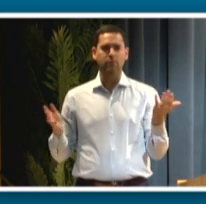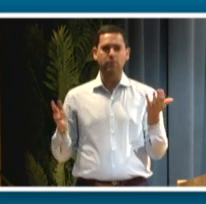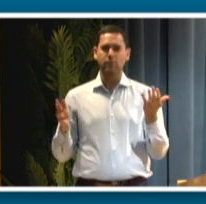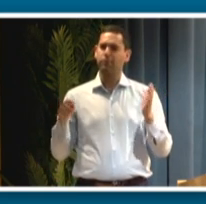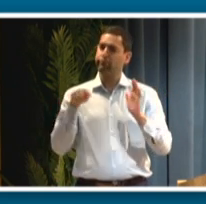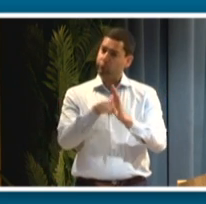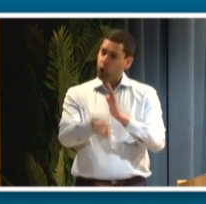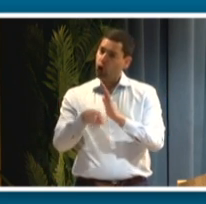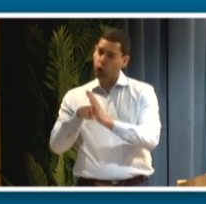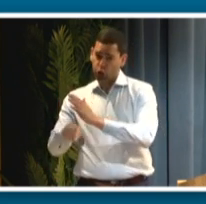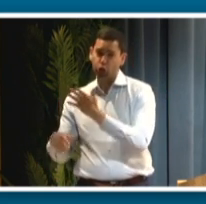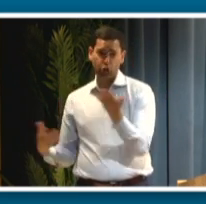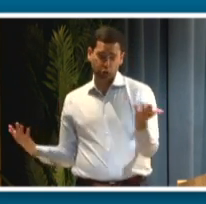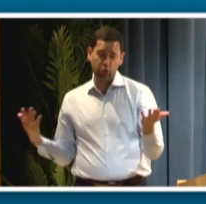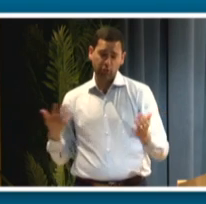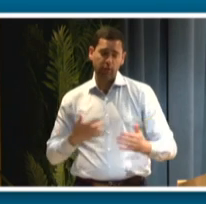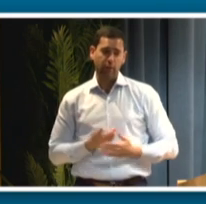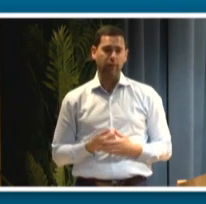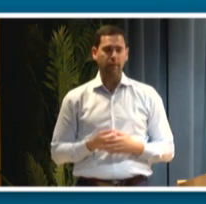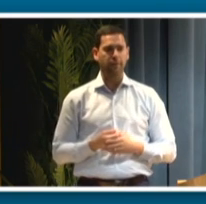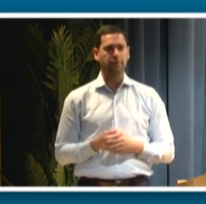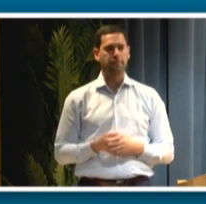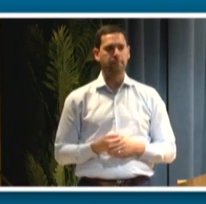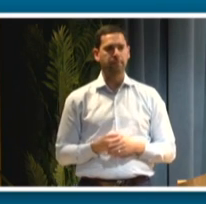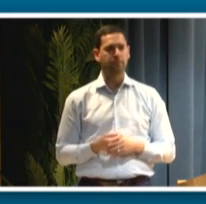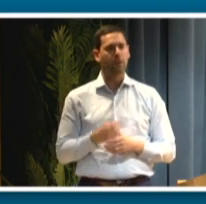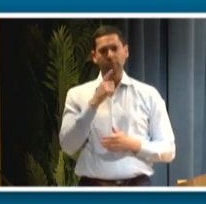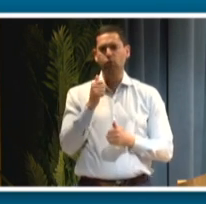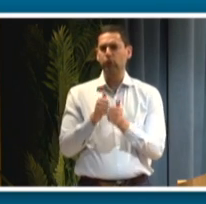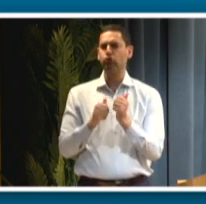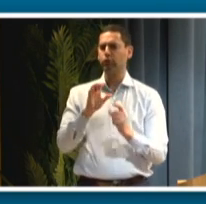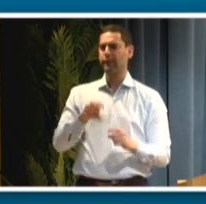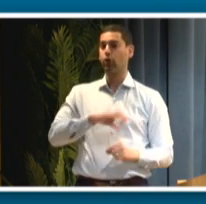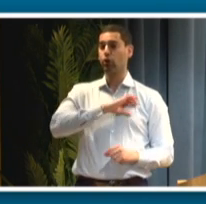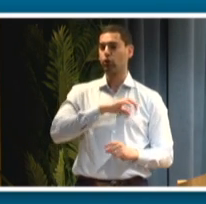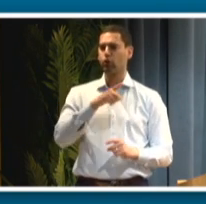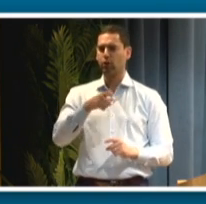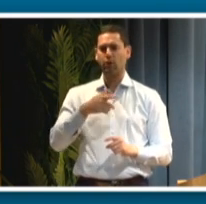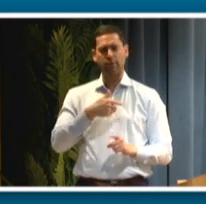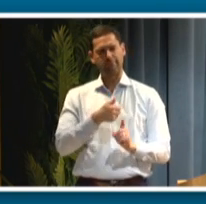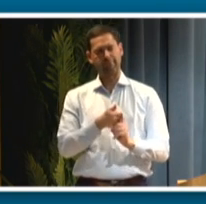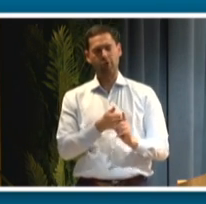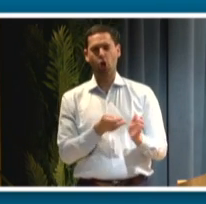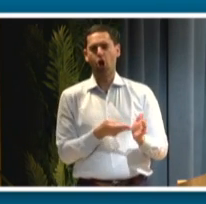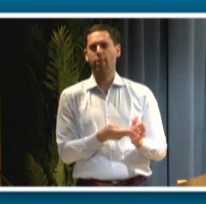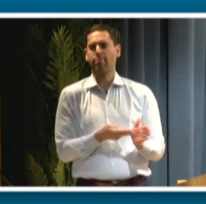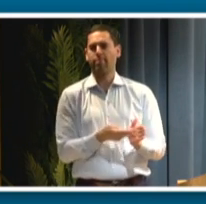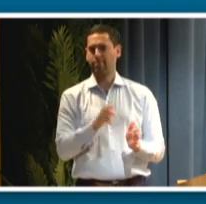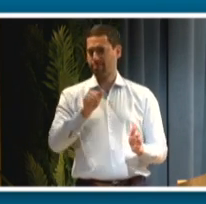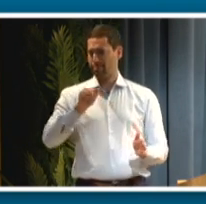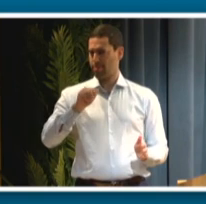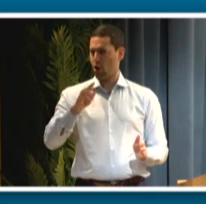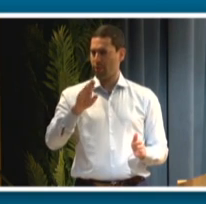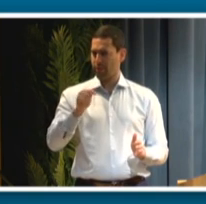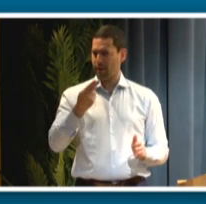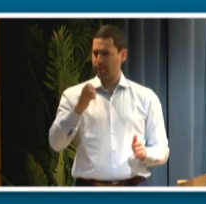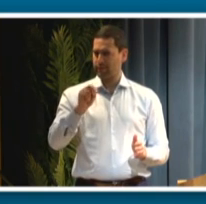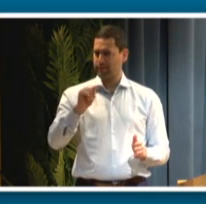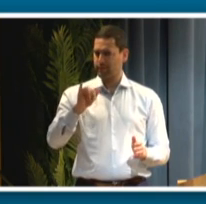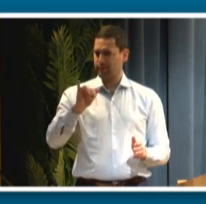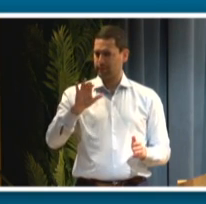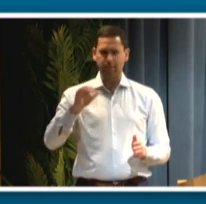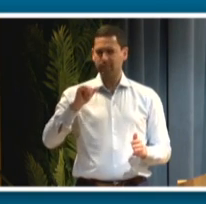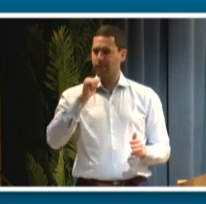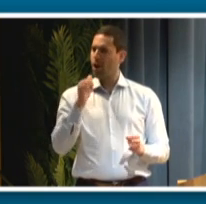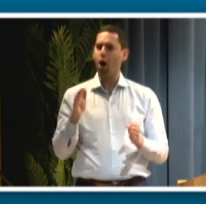the authenticity that you bring to each of your characters is not generic. And so I'm just wondering, like, how is it